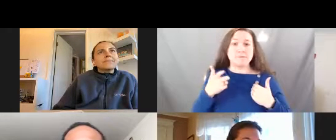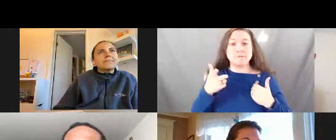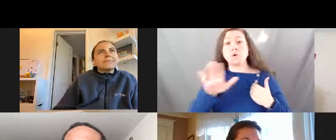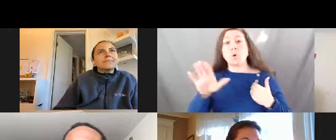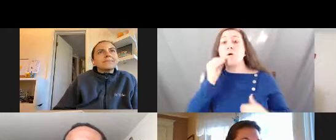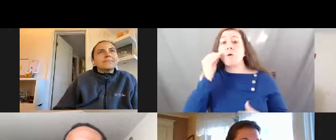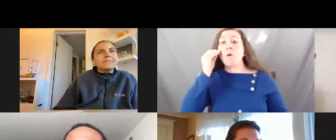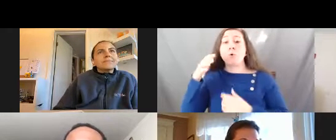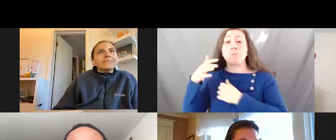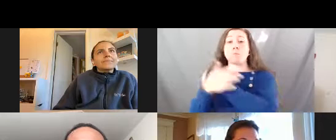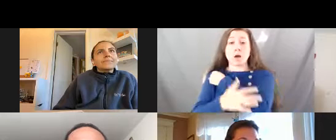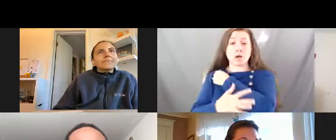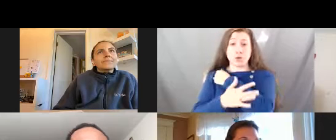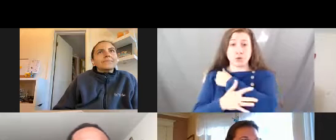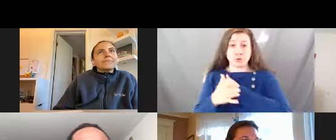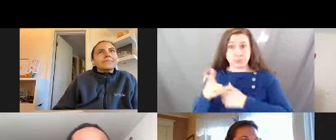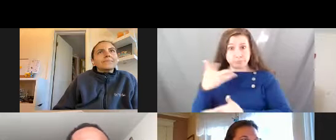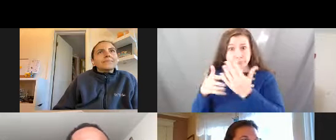countries?